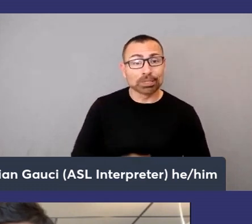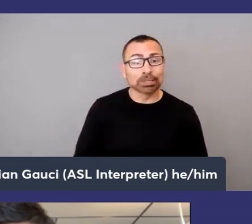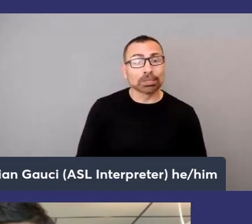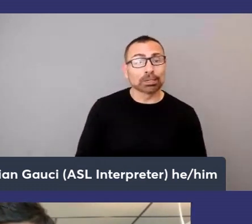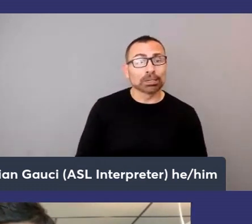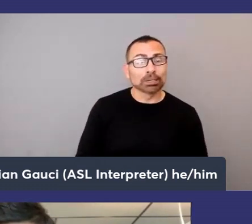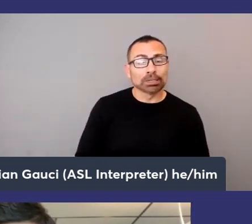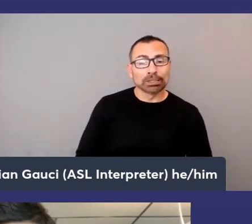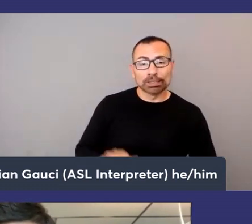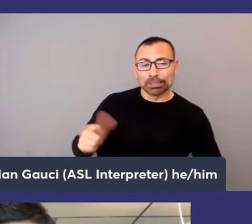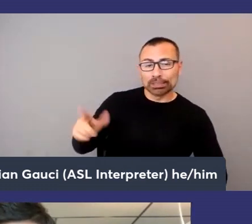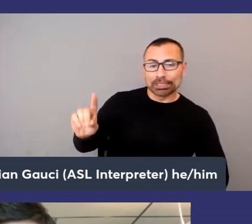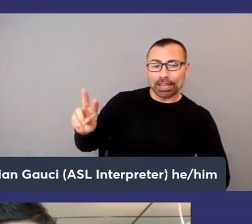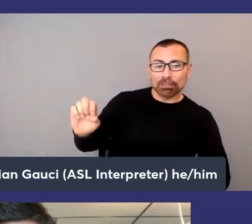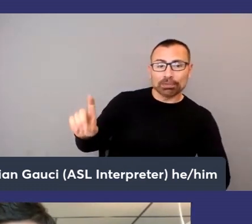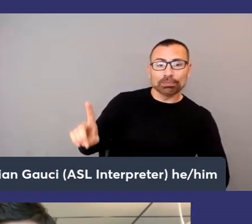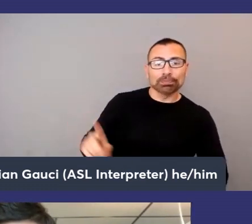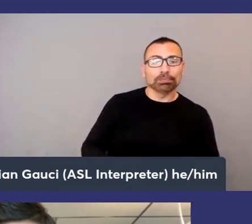off, David?